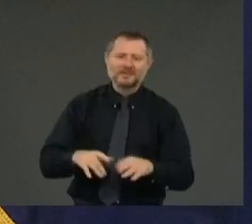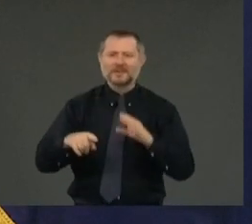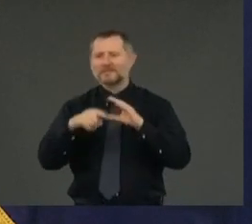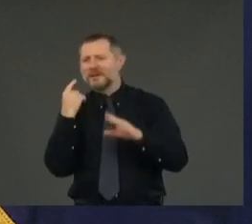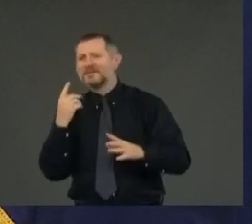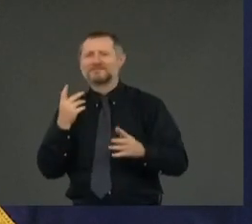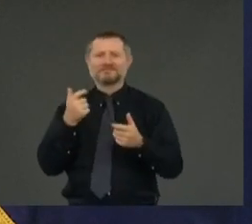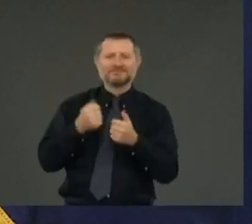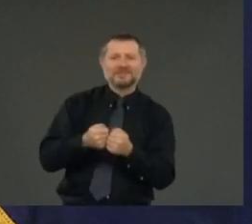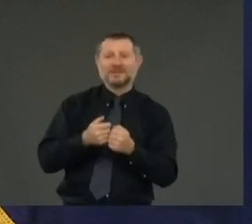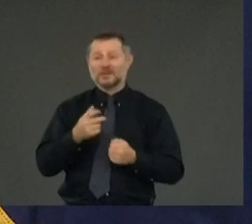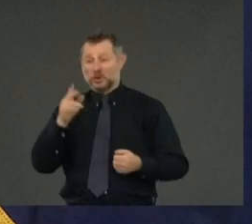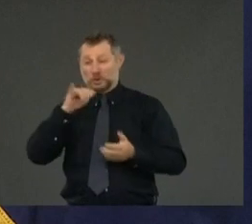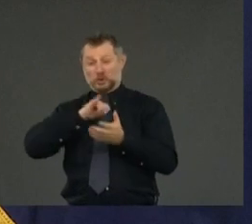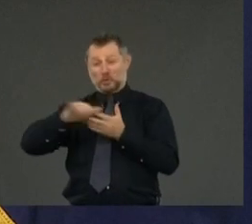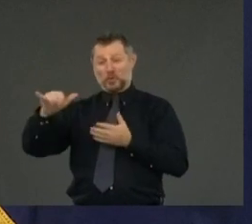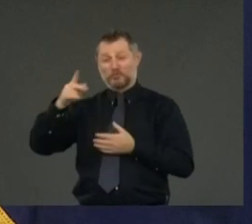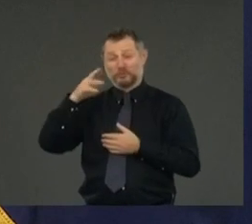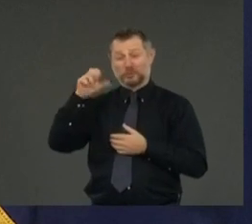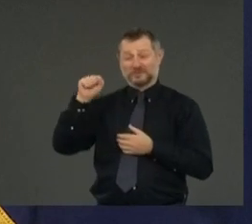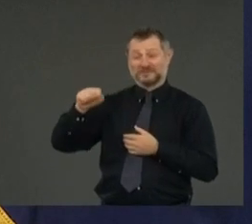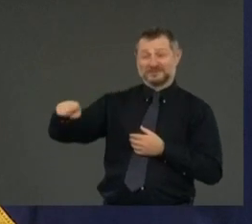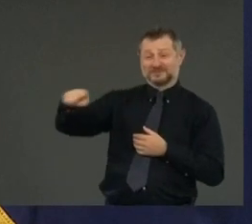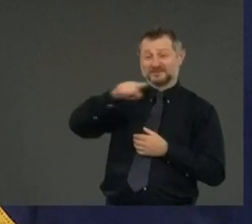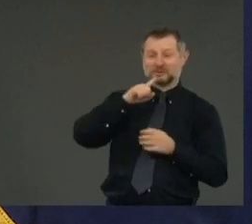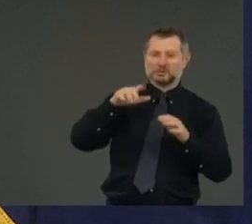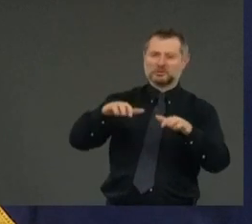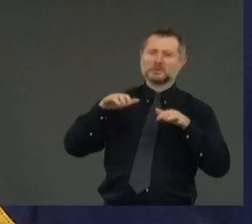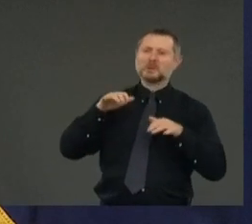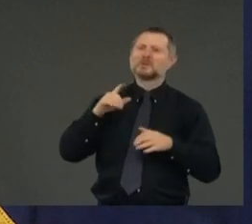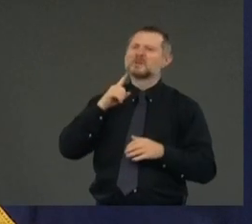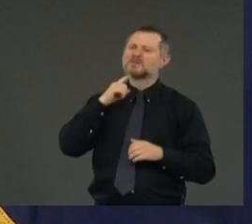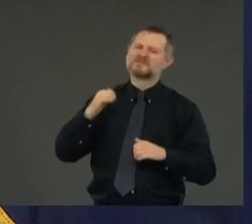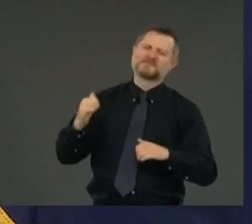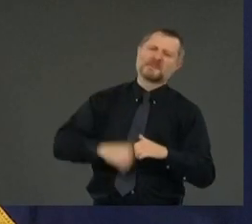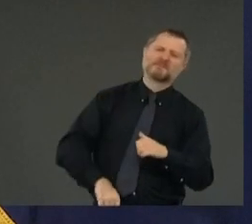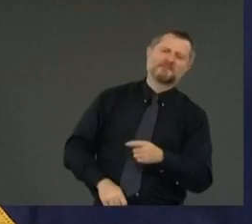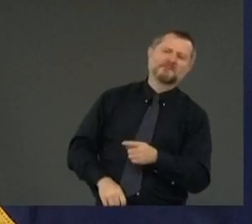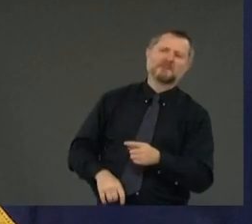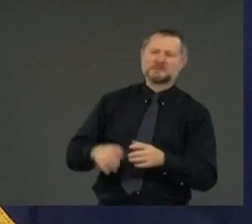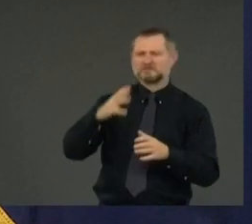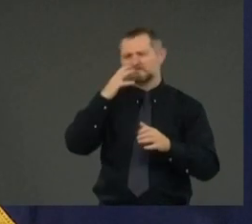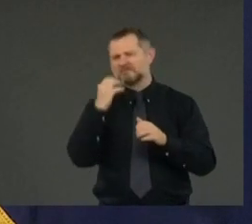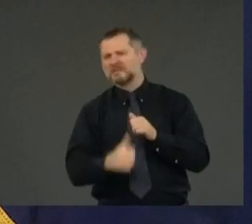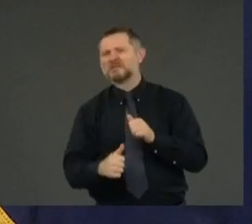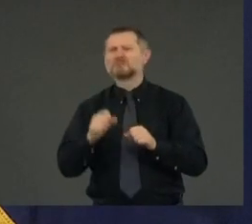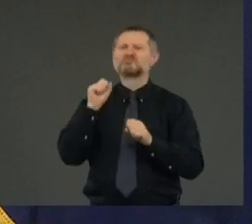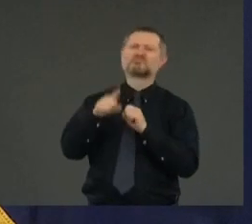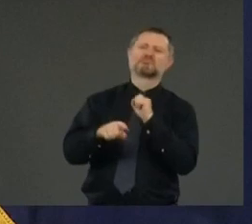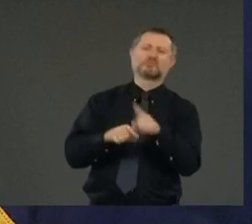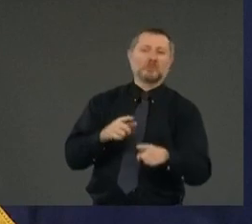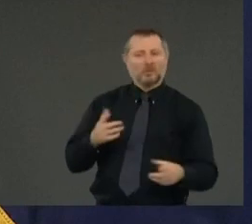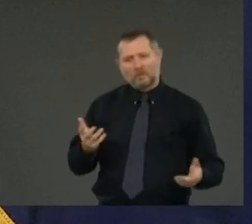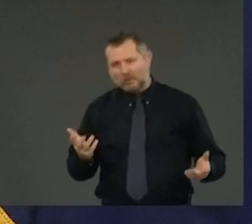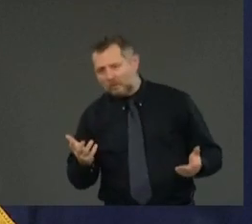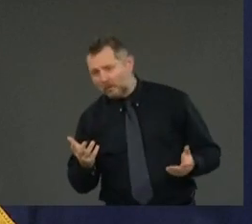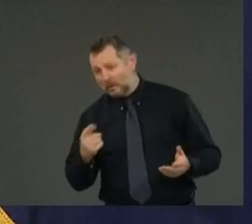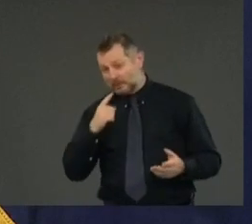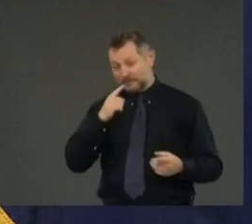that New York press corps, they're really nasty, they're tough. Yeah, but you know, you were asking the